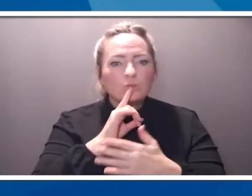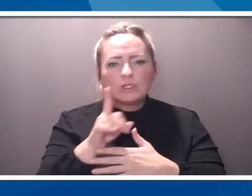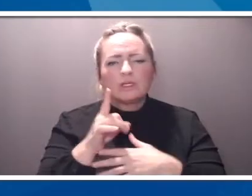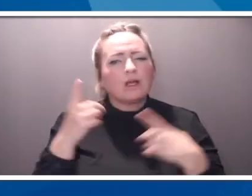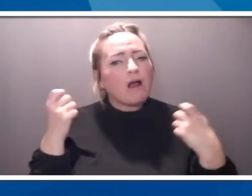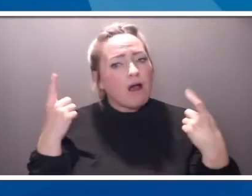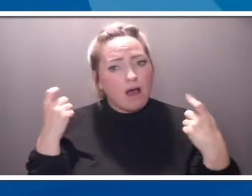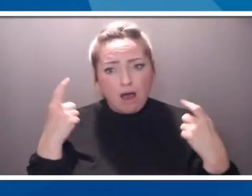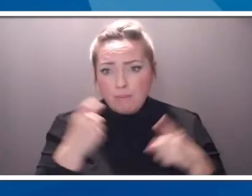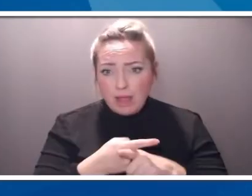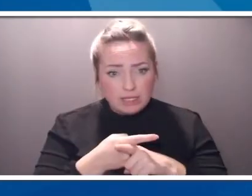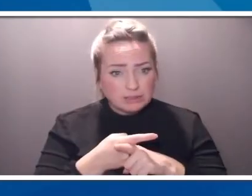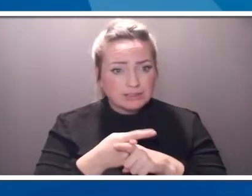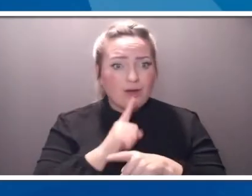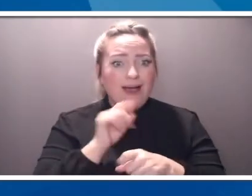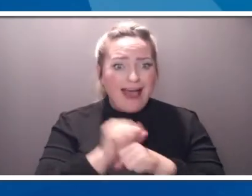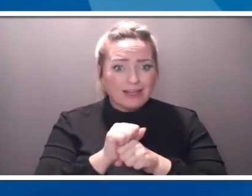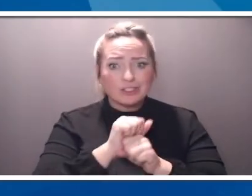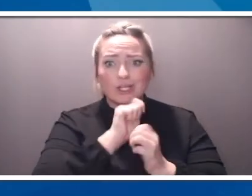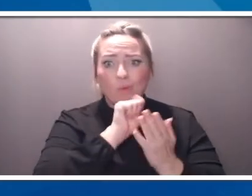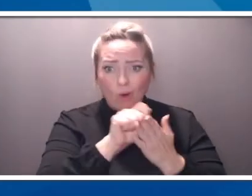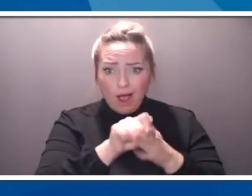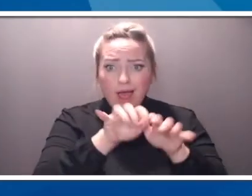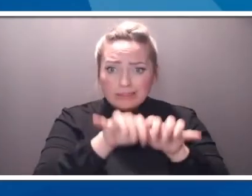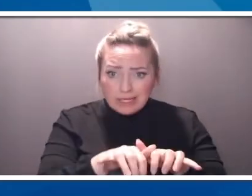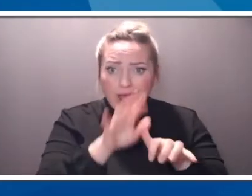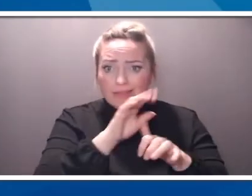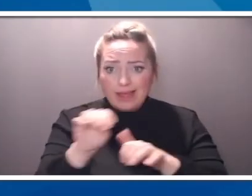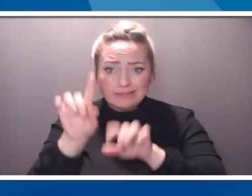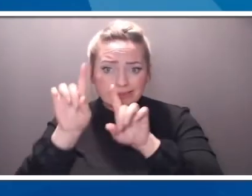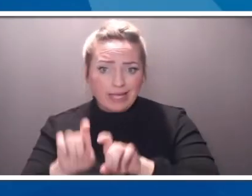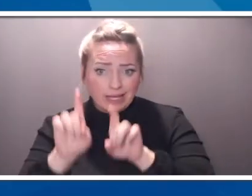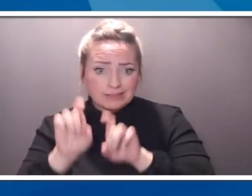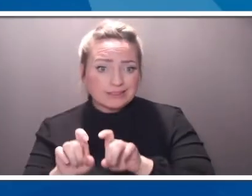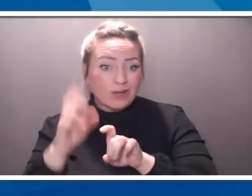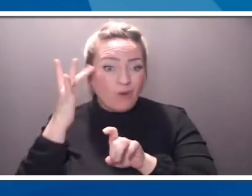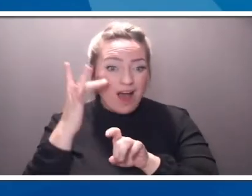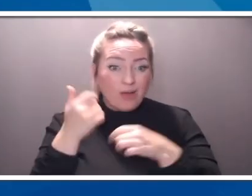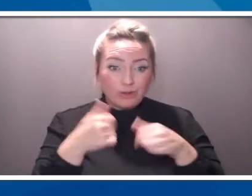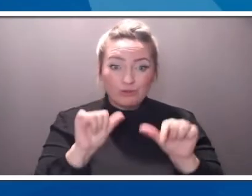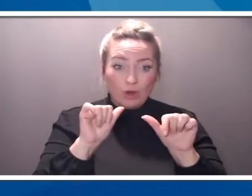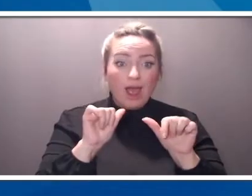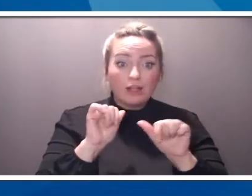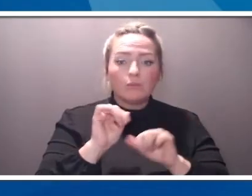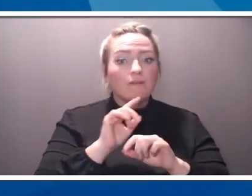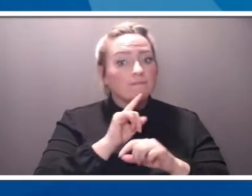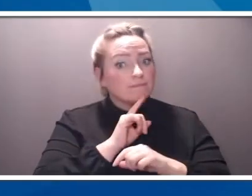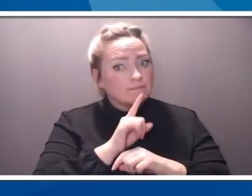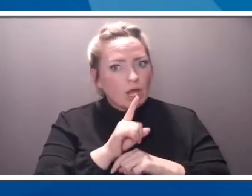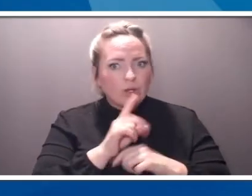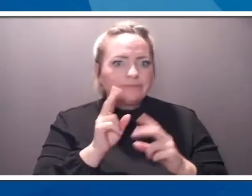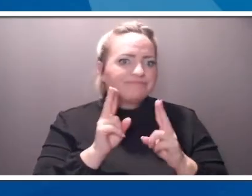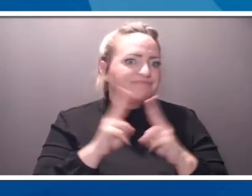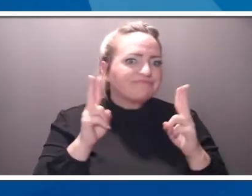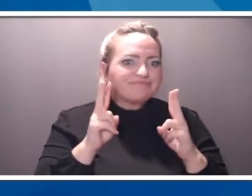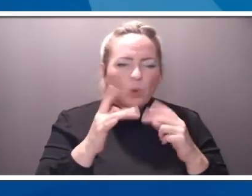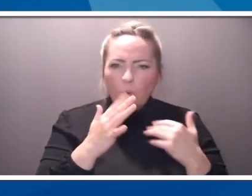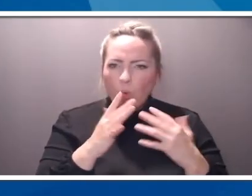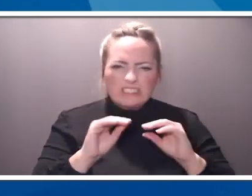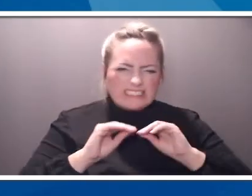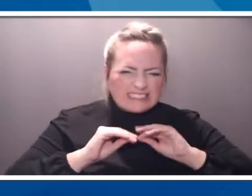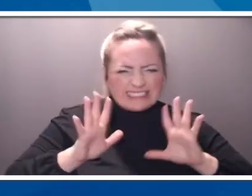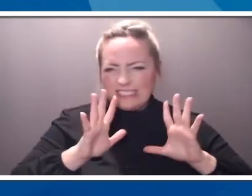they proved to be extremely complex to actually write and then to test. Because whenever you're trying to put a